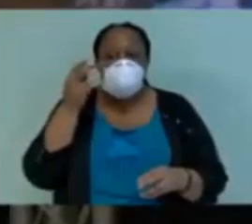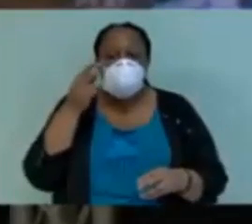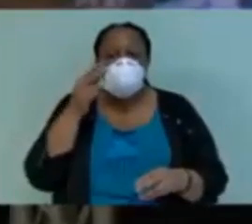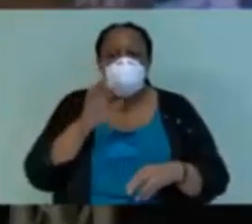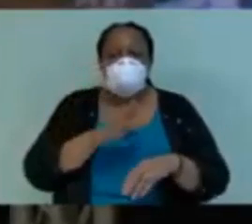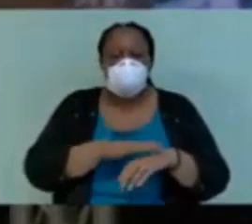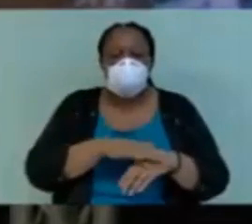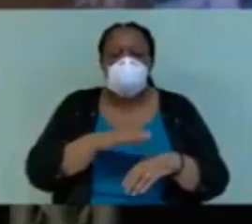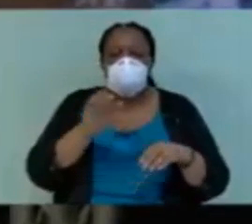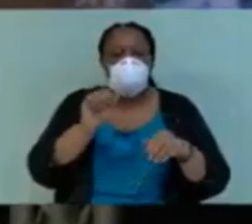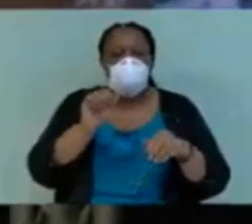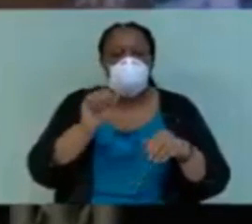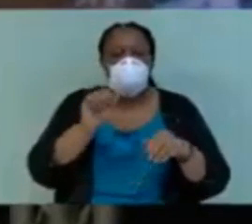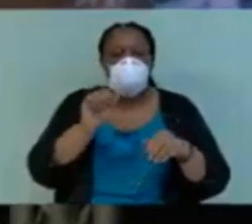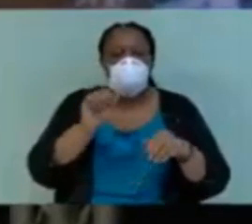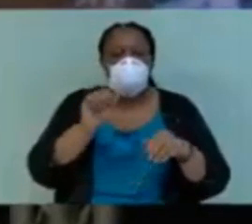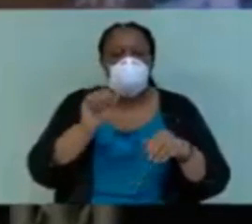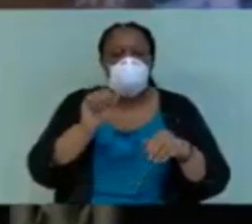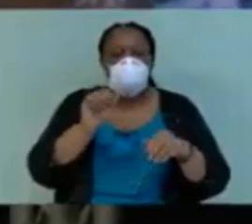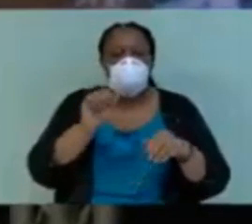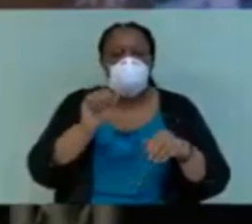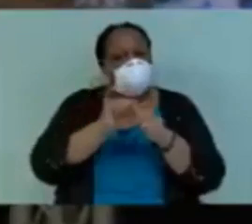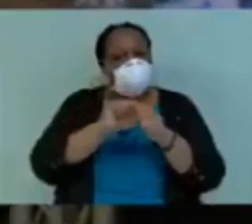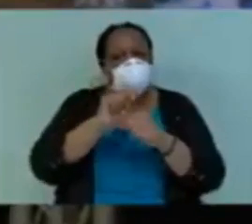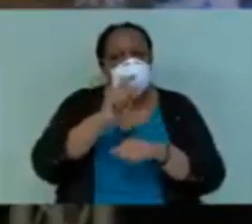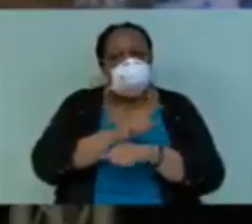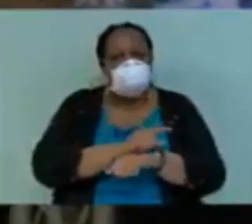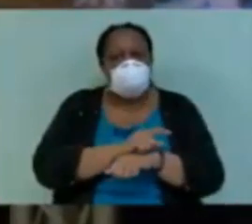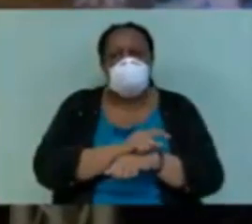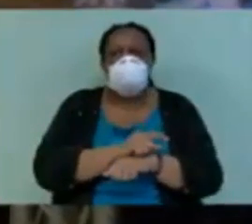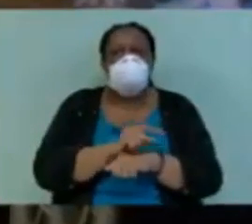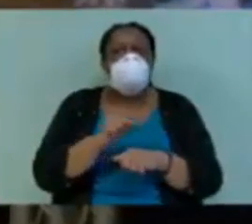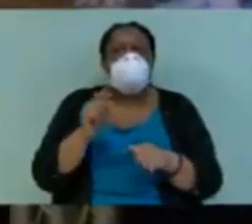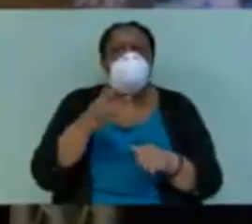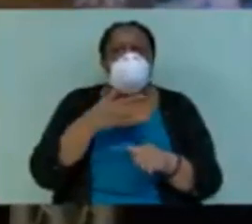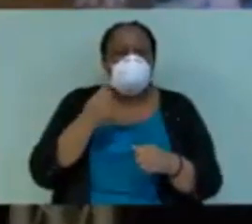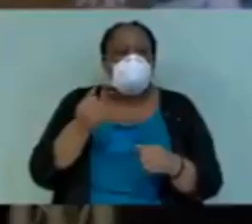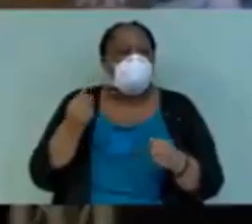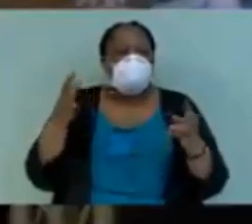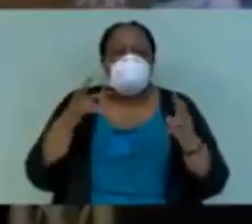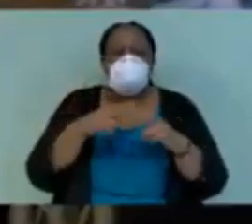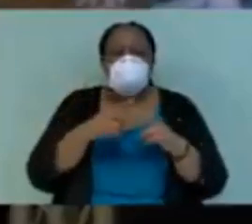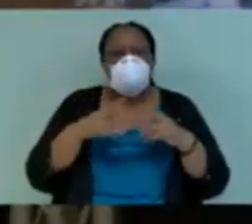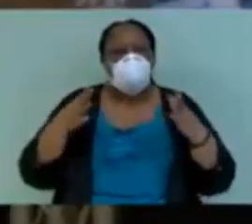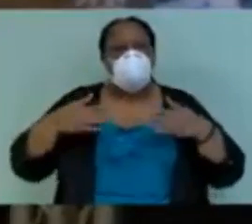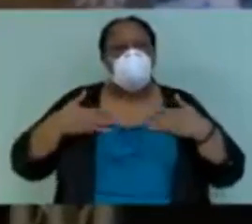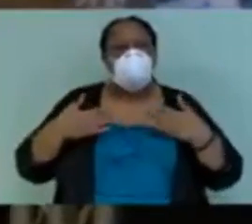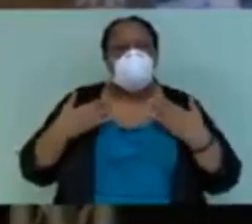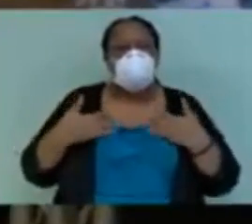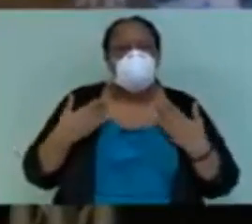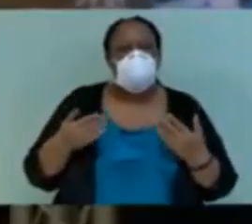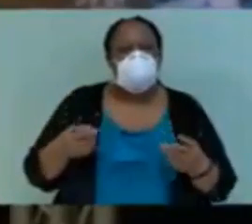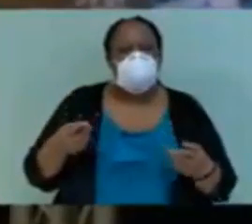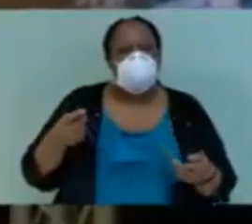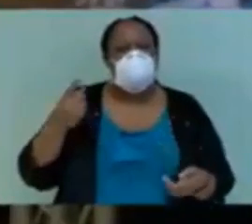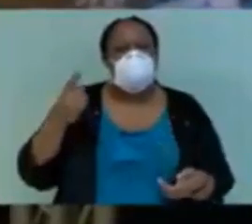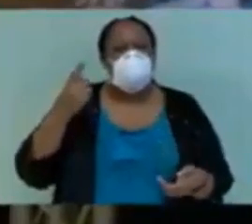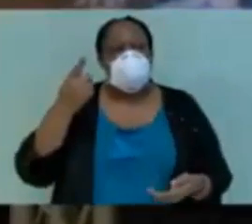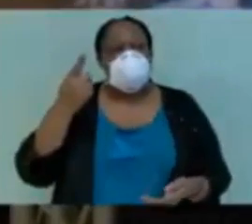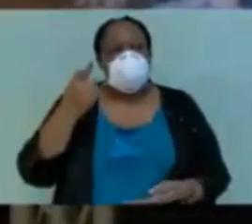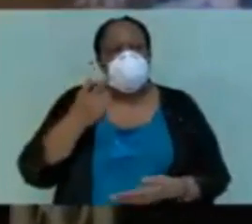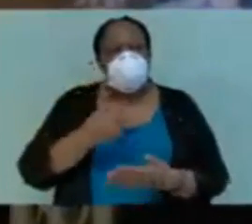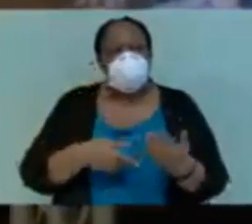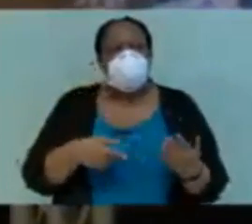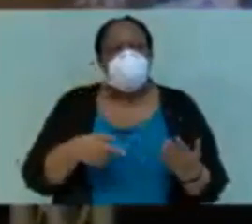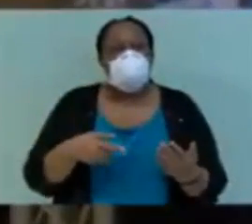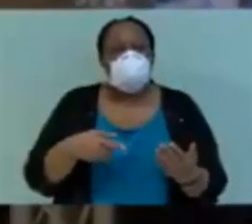message from Dr. Bernal S. Nisbet, and it states, Terry and Wilma Nisbet, who are petitioners